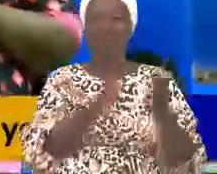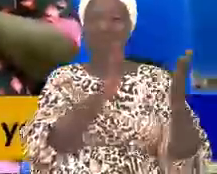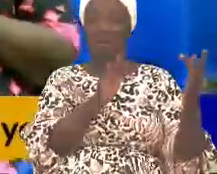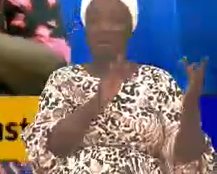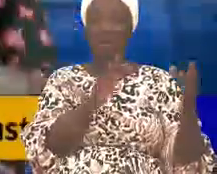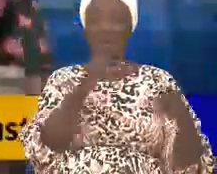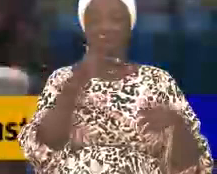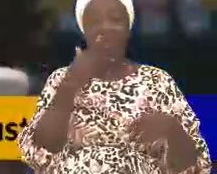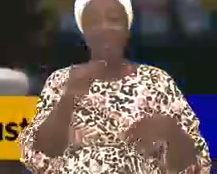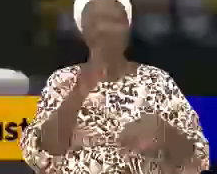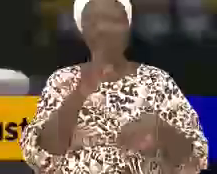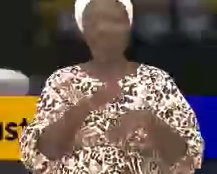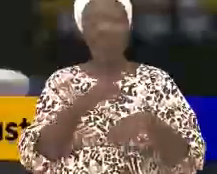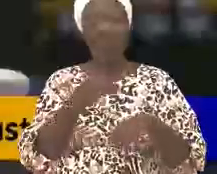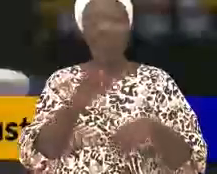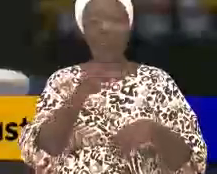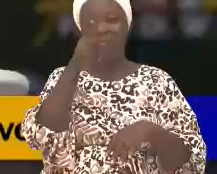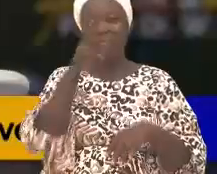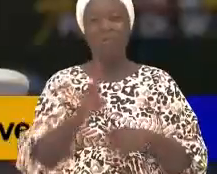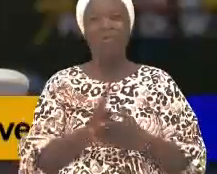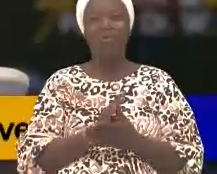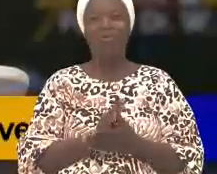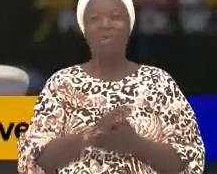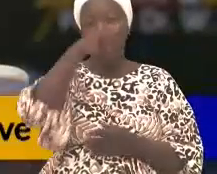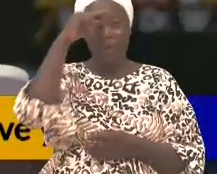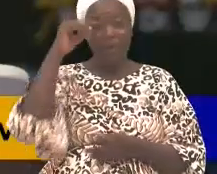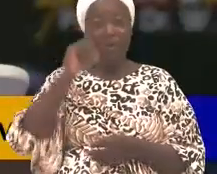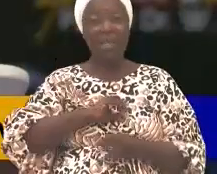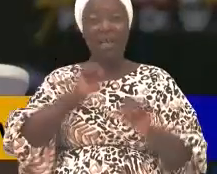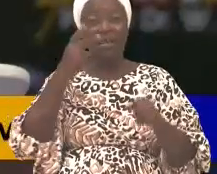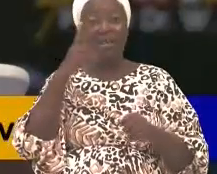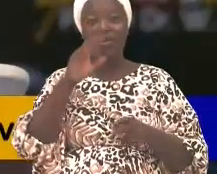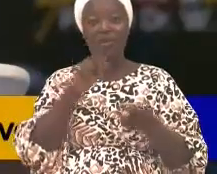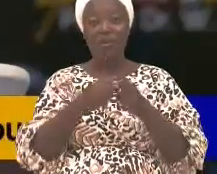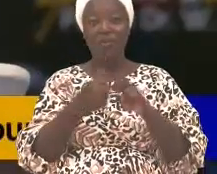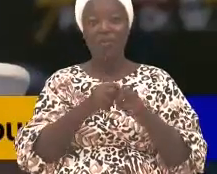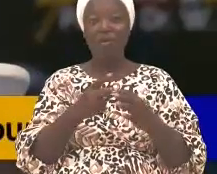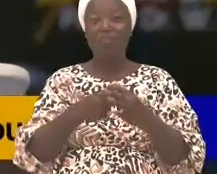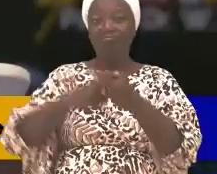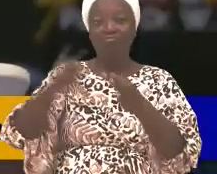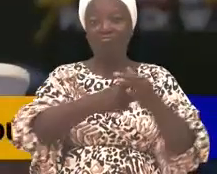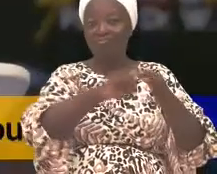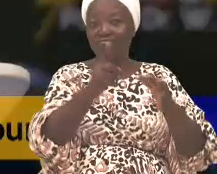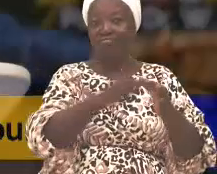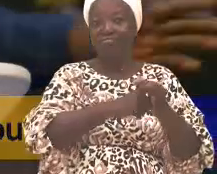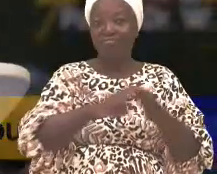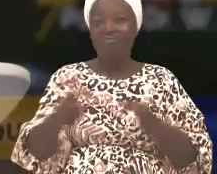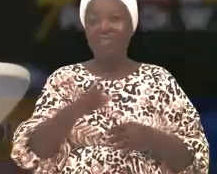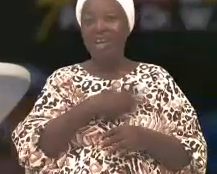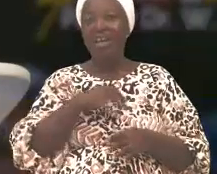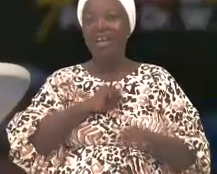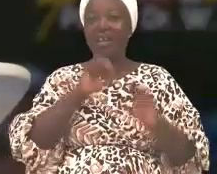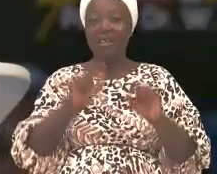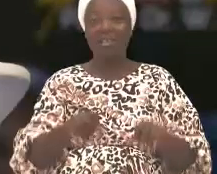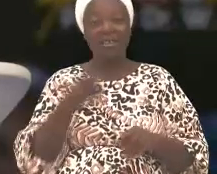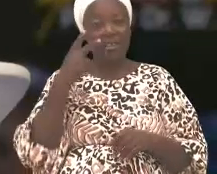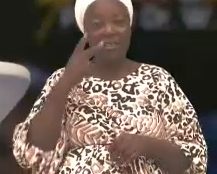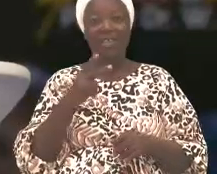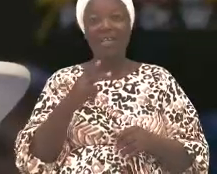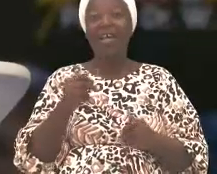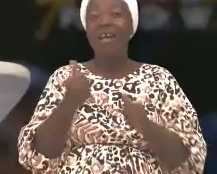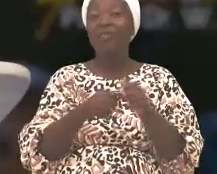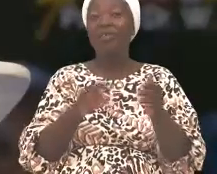I can see your problems running away. I can see everything of the devil falling off from you.